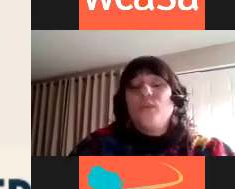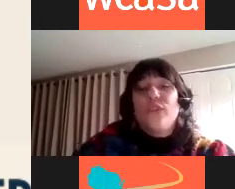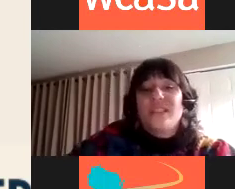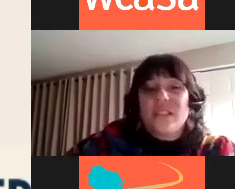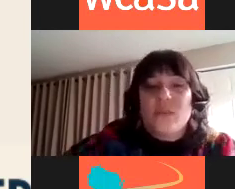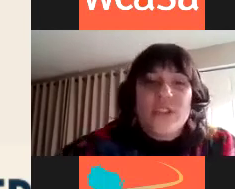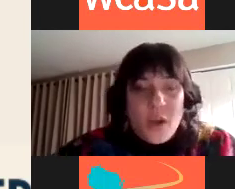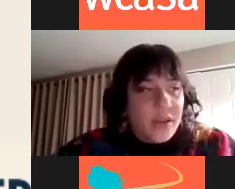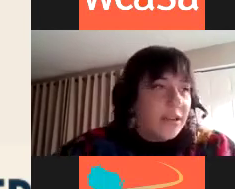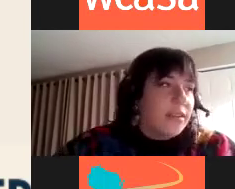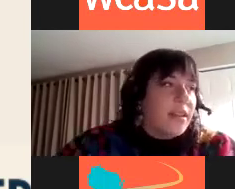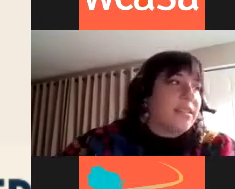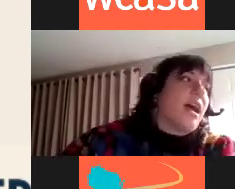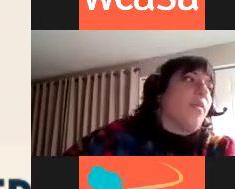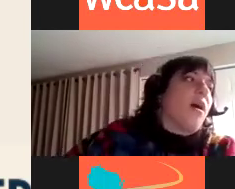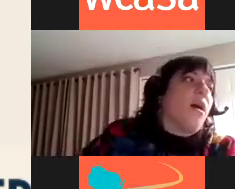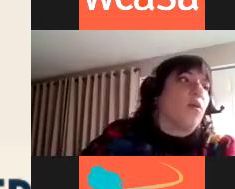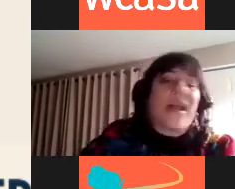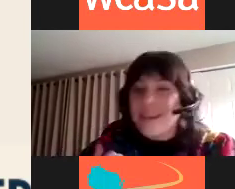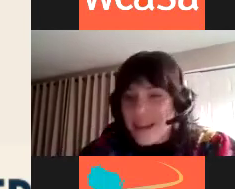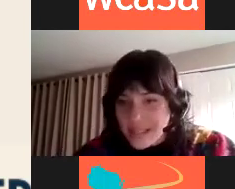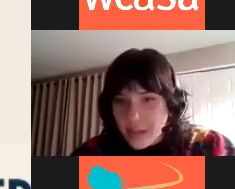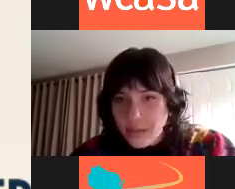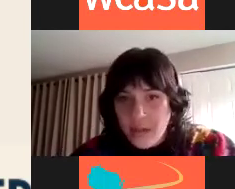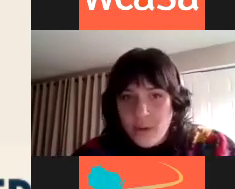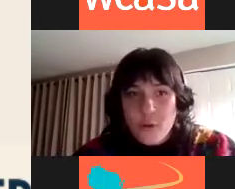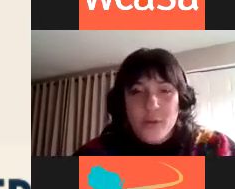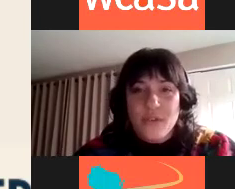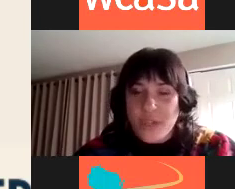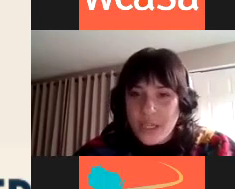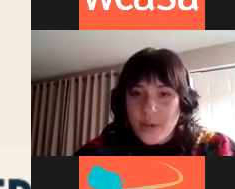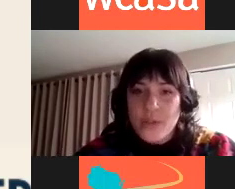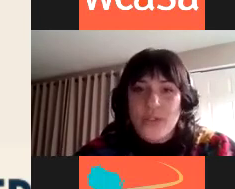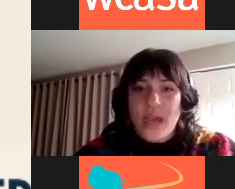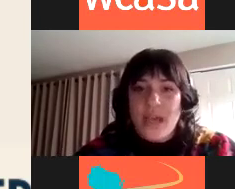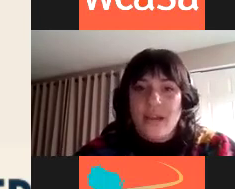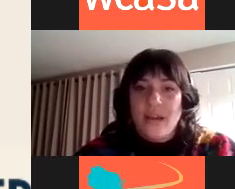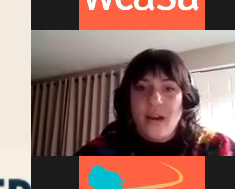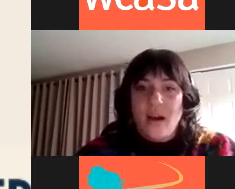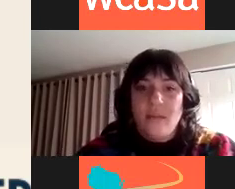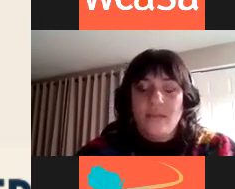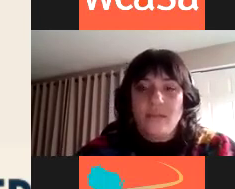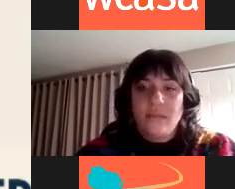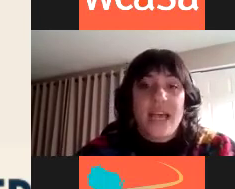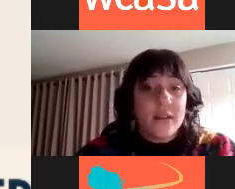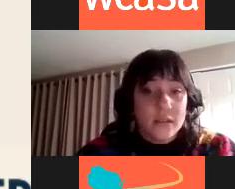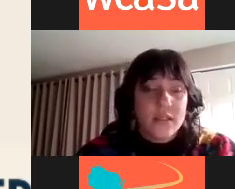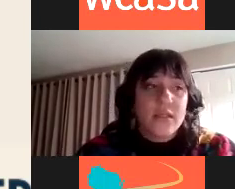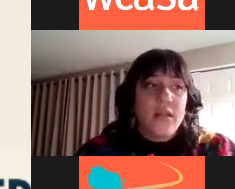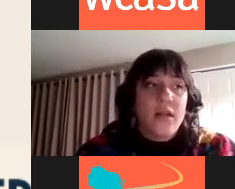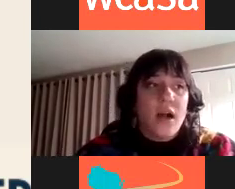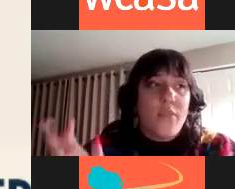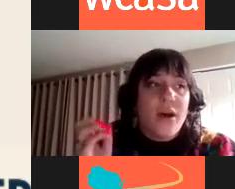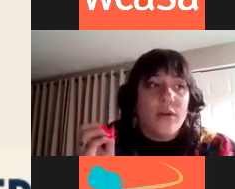So the skills that we talk about here a lot of the time are recognizing photos and videos and